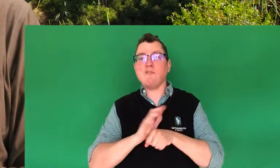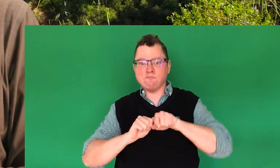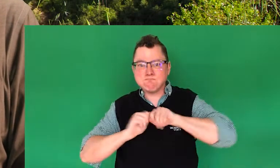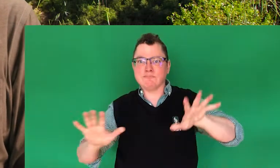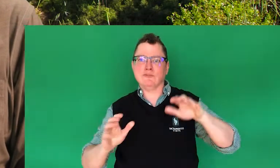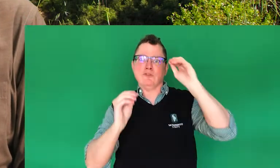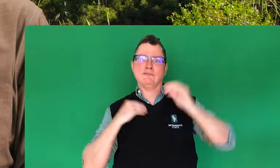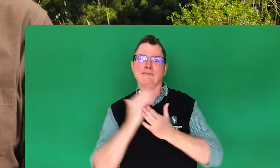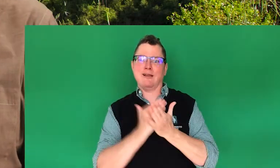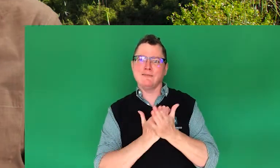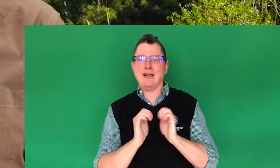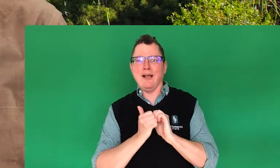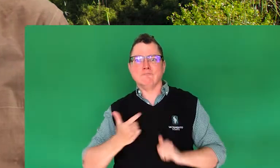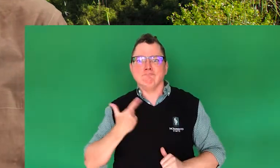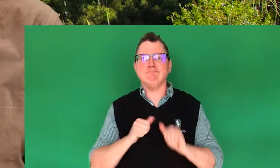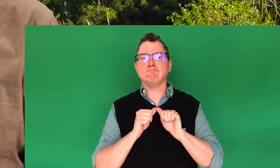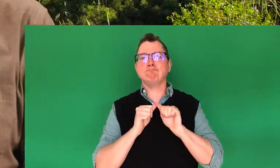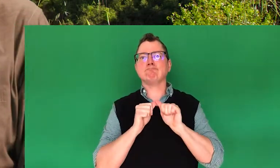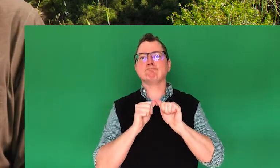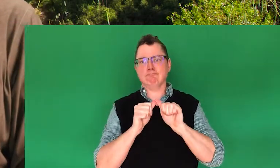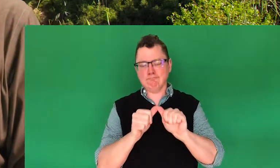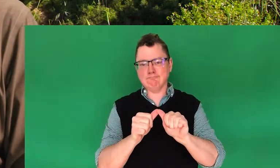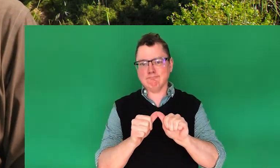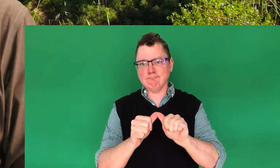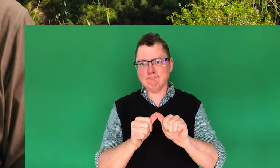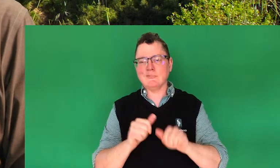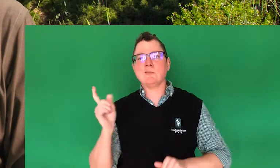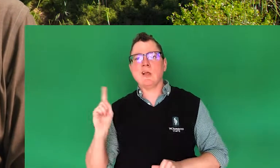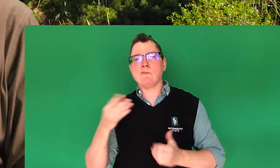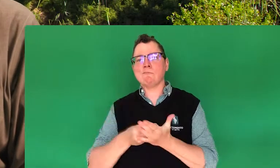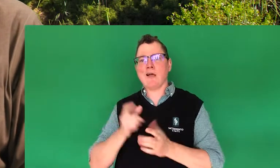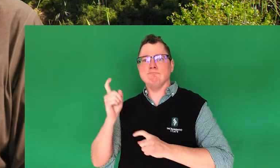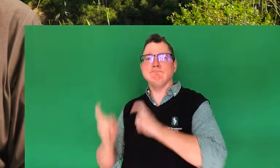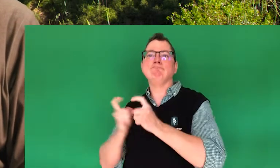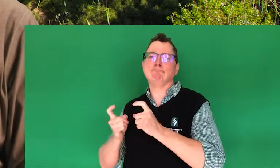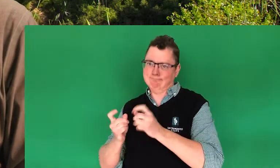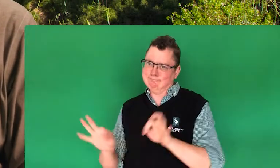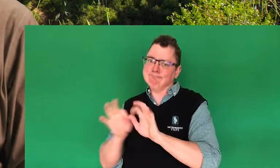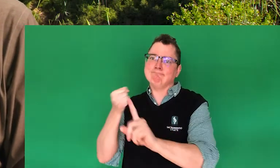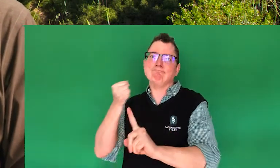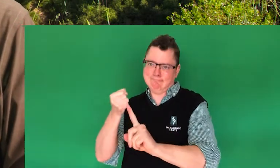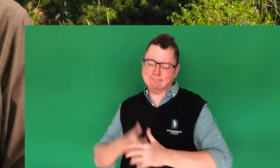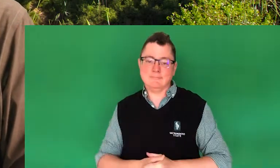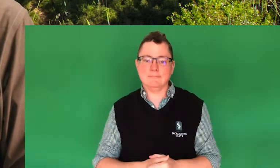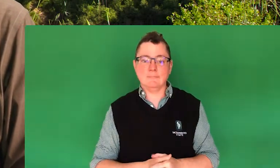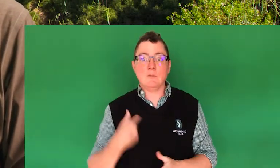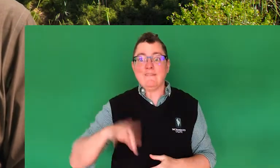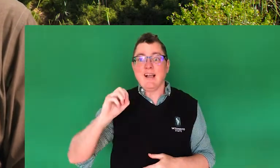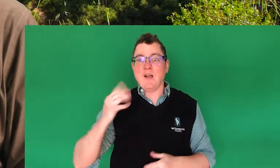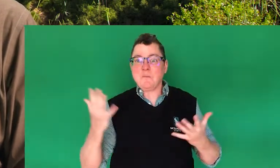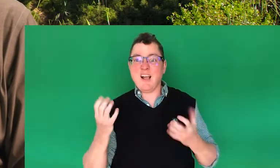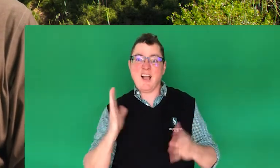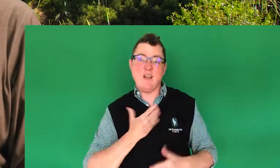students. The pandemic taught us a lesson for us to be resilient, and that's where the philanthropy plays a